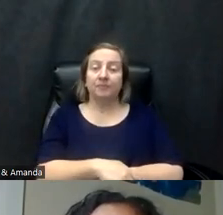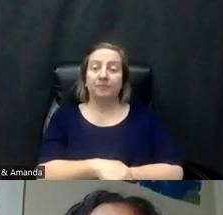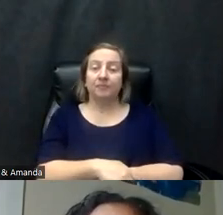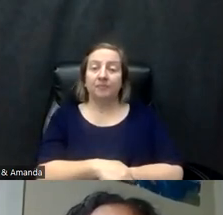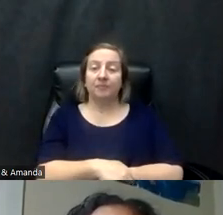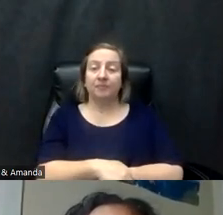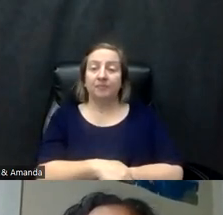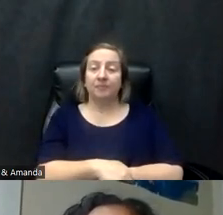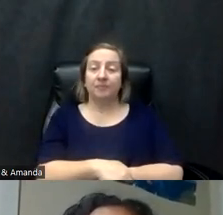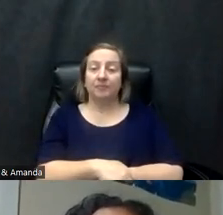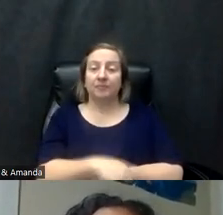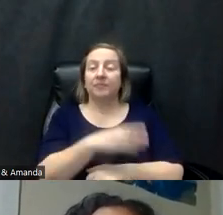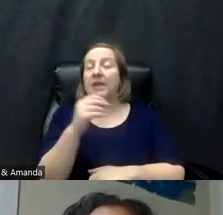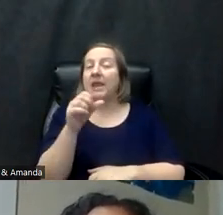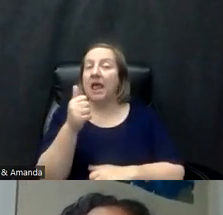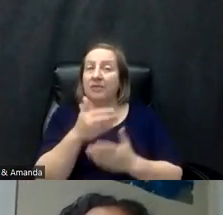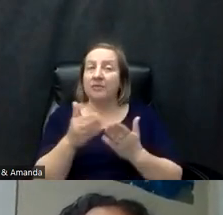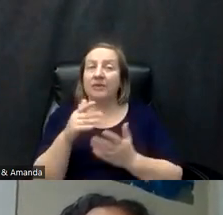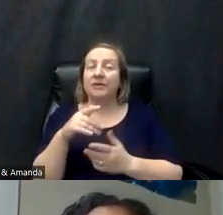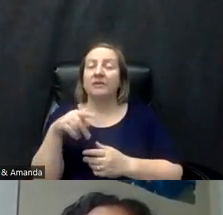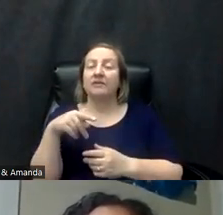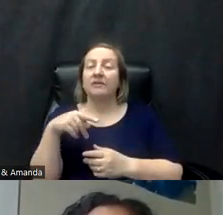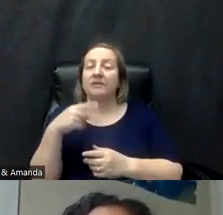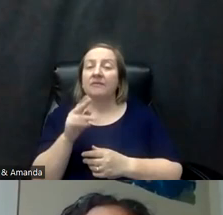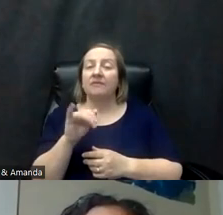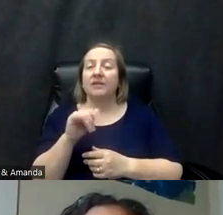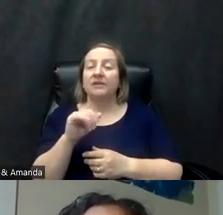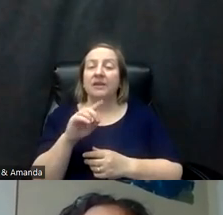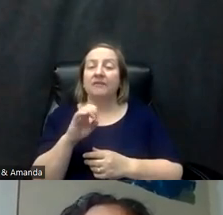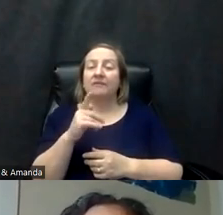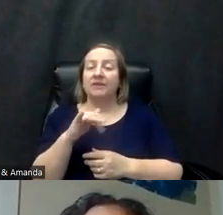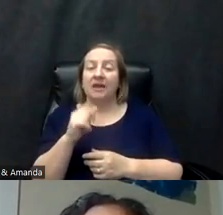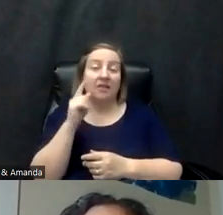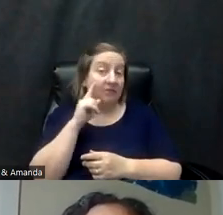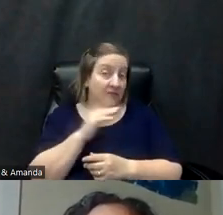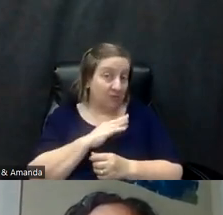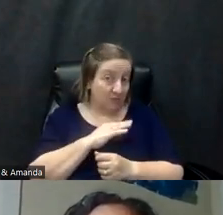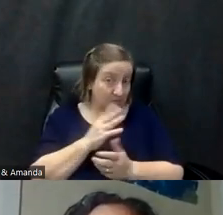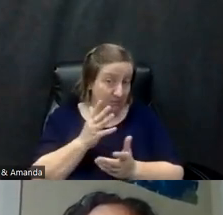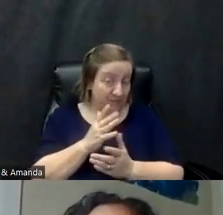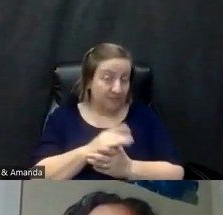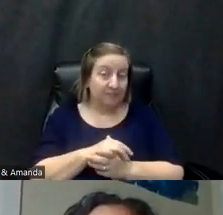Let's see. Oh, and the other thing that Philadelphia did that I think was really cool is that they're going to be